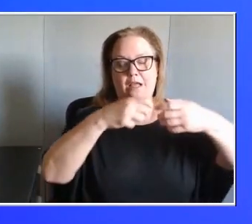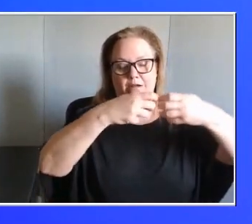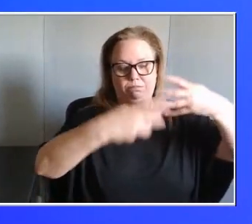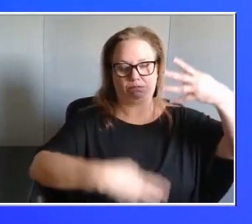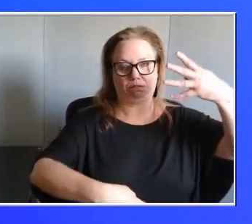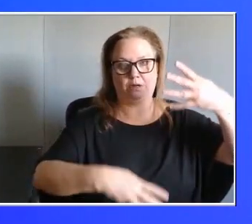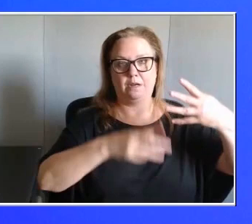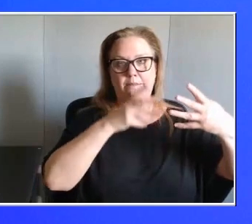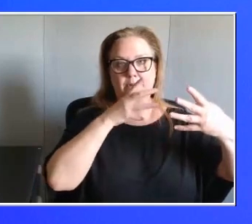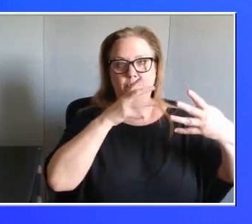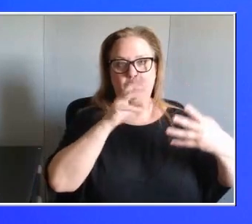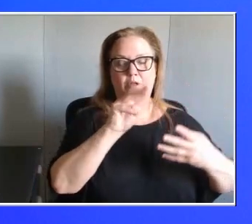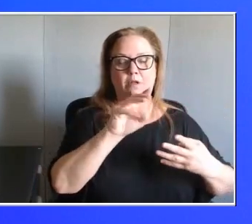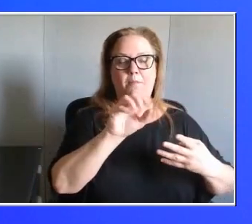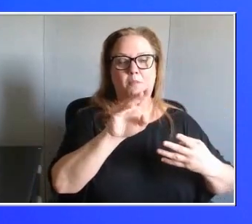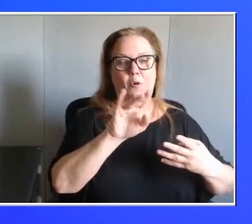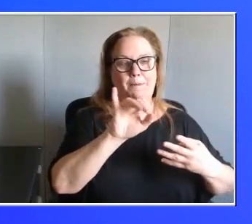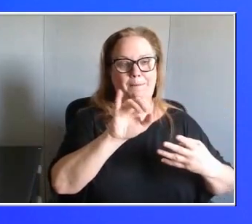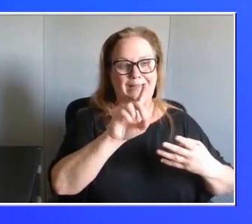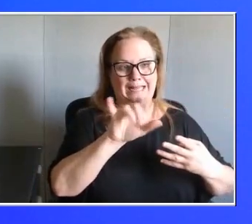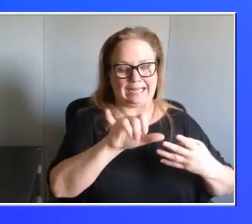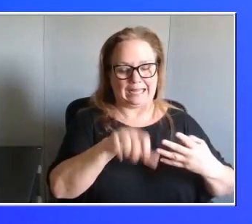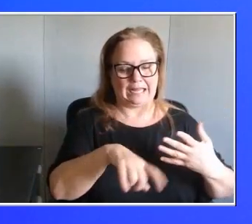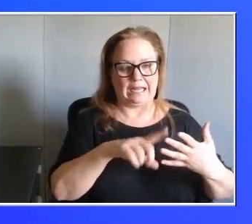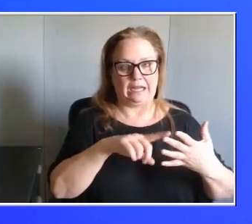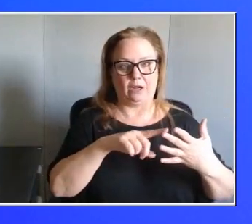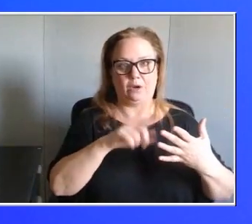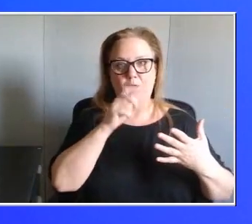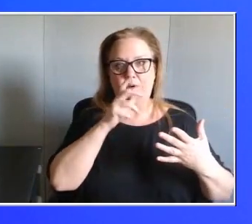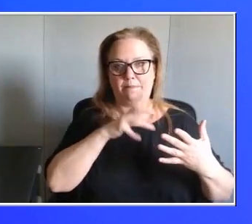Maternal morbidity, and certainly when a woman suffers from a